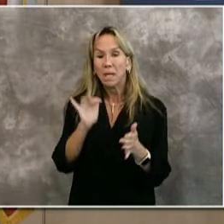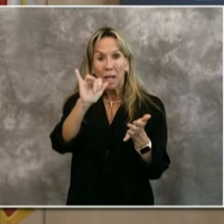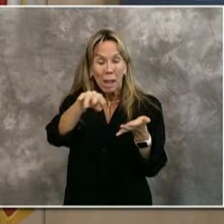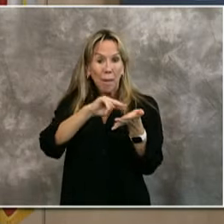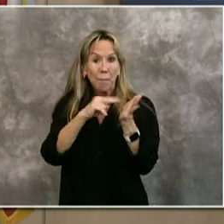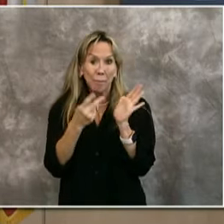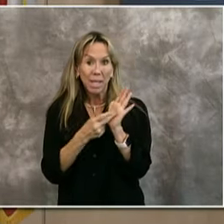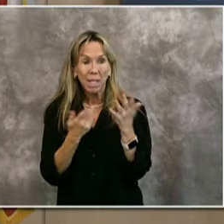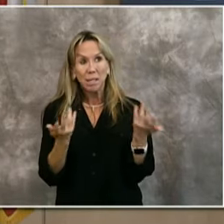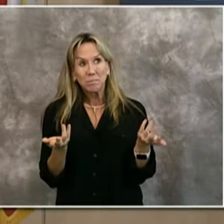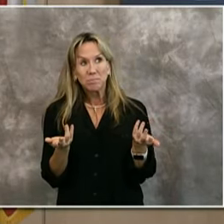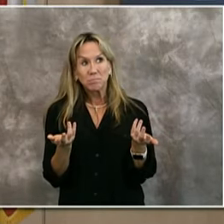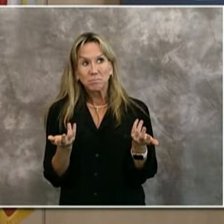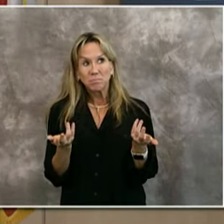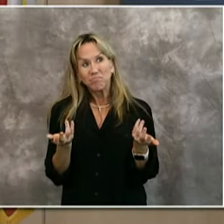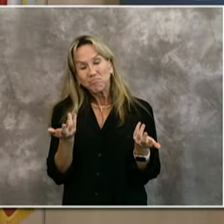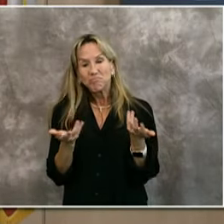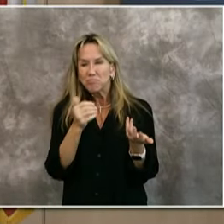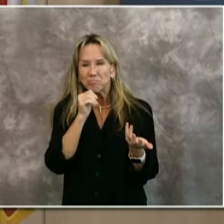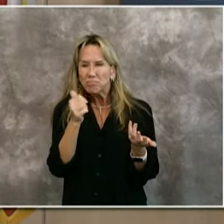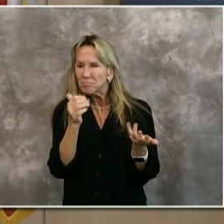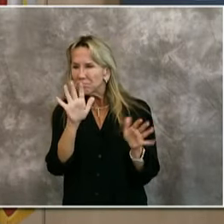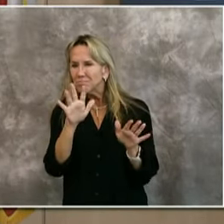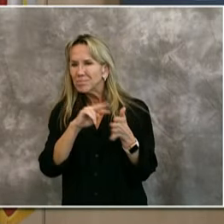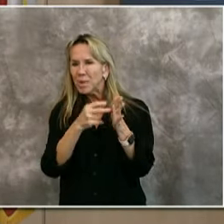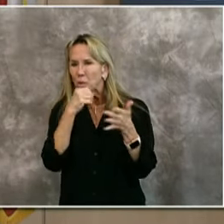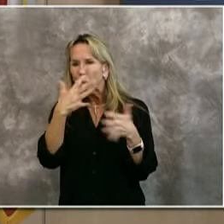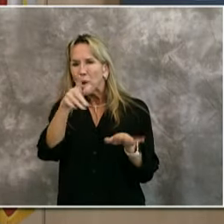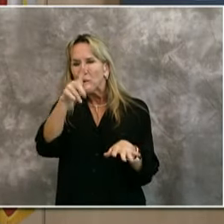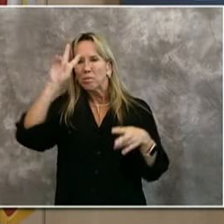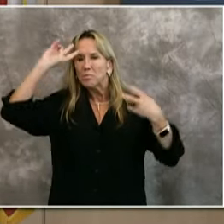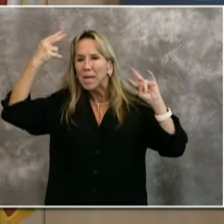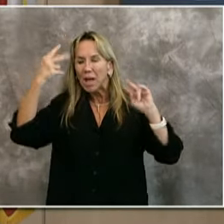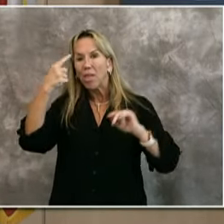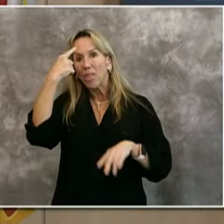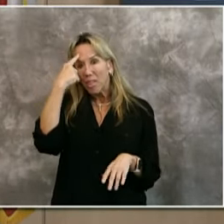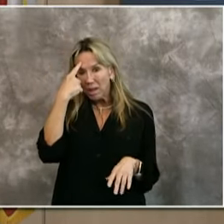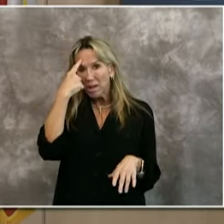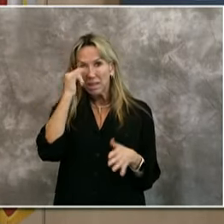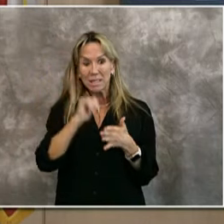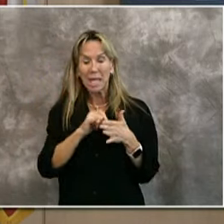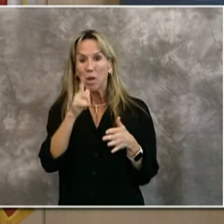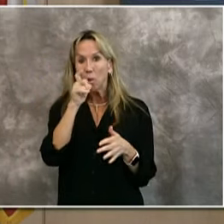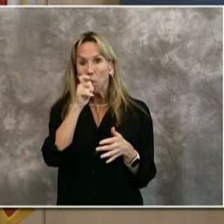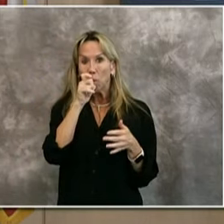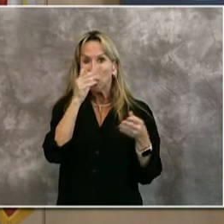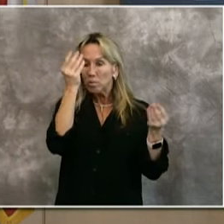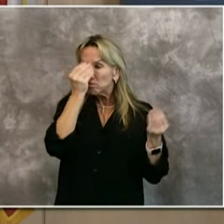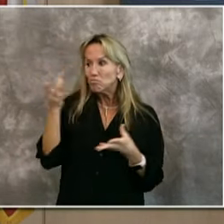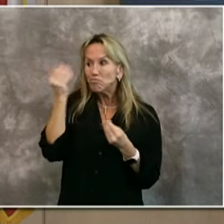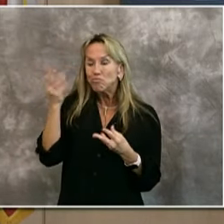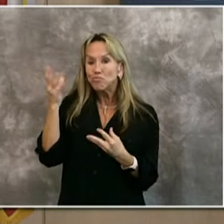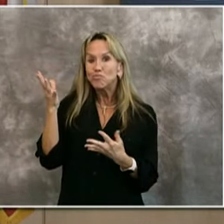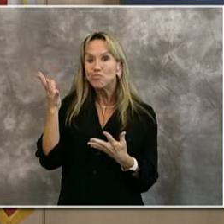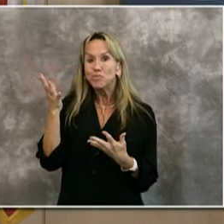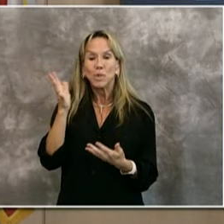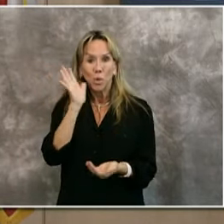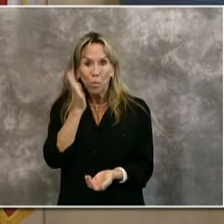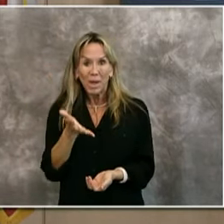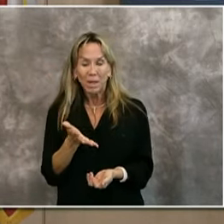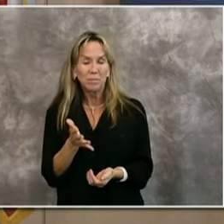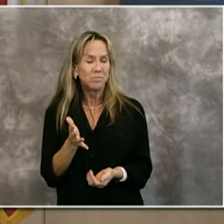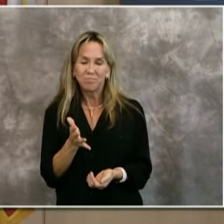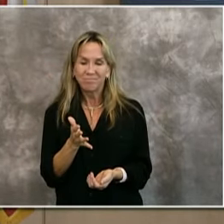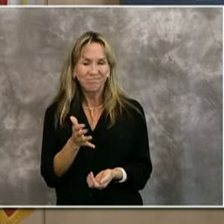mean that we don't, that every individual who can give us information gives us information? That's not